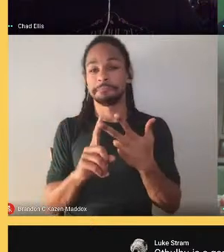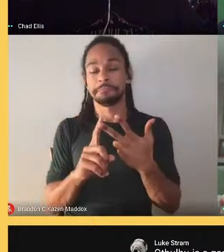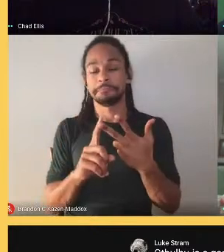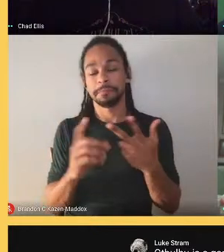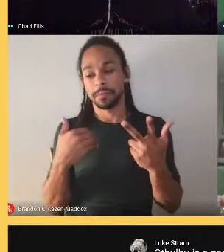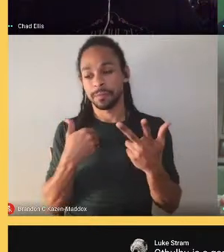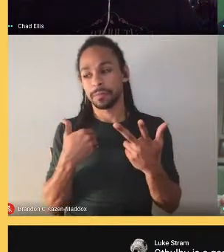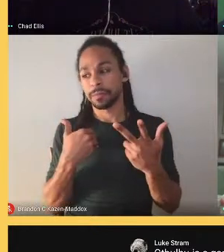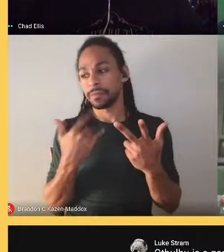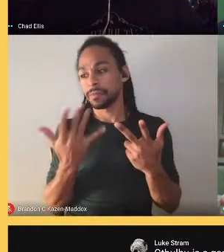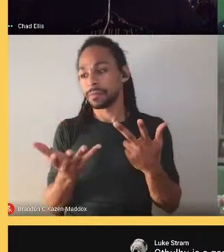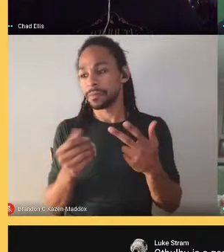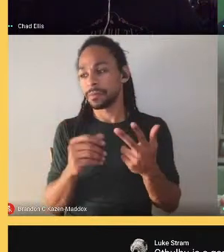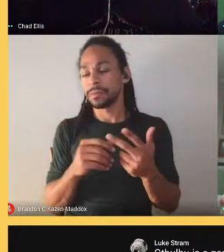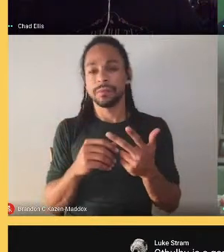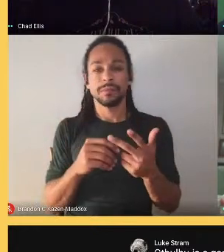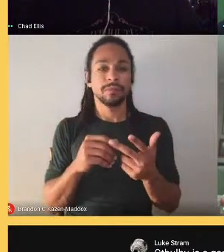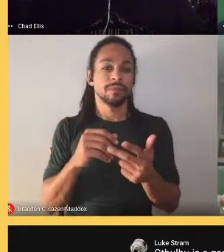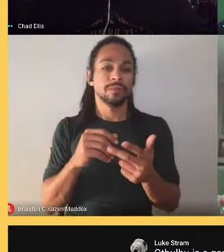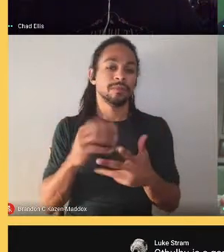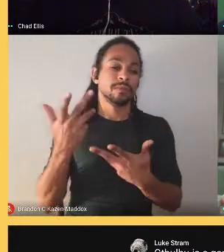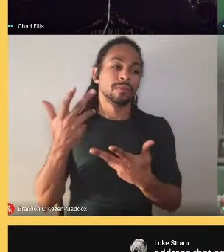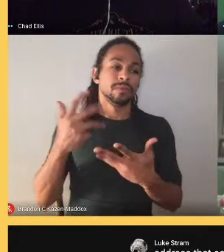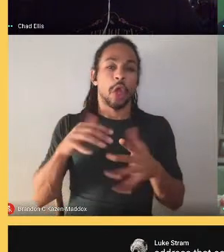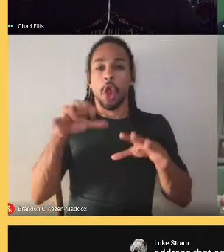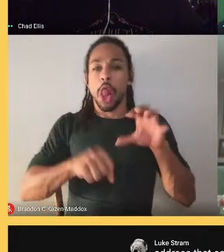various colonial powers that were still there, you had, you know, the